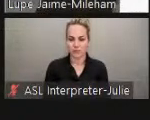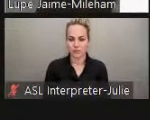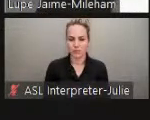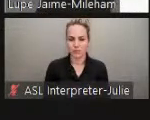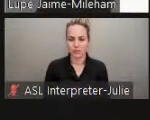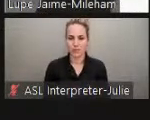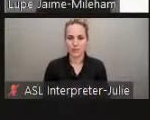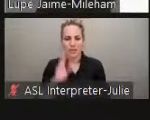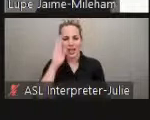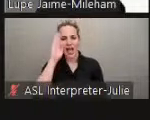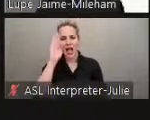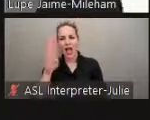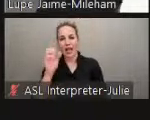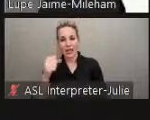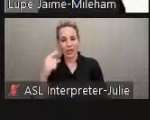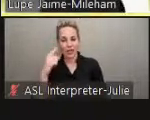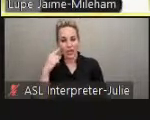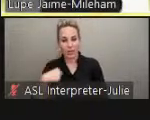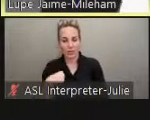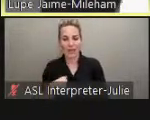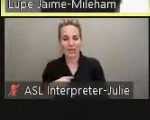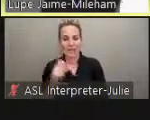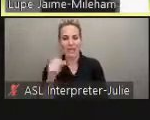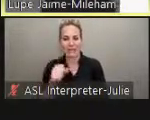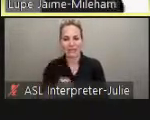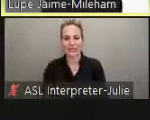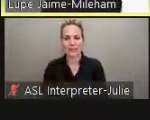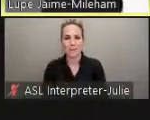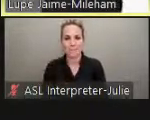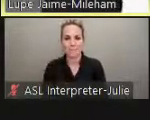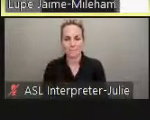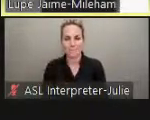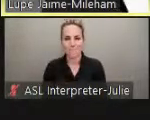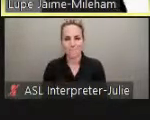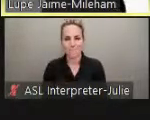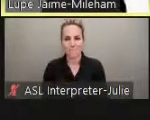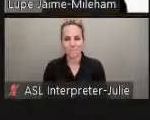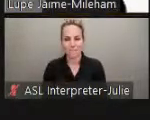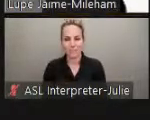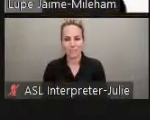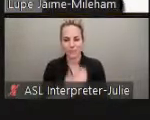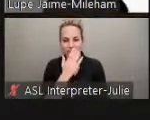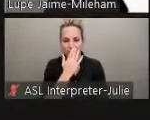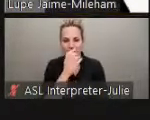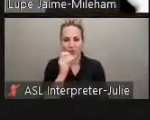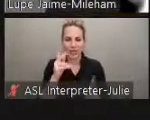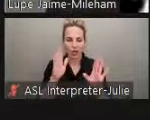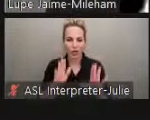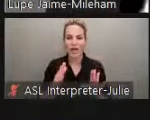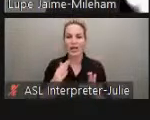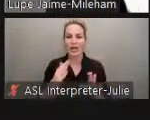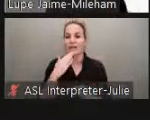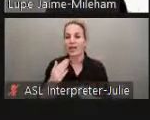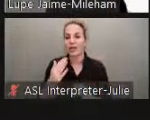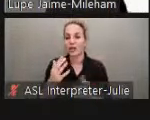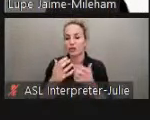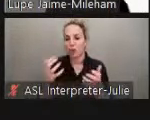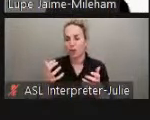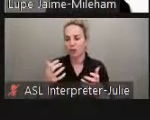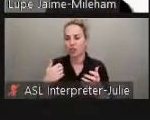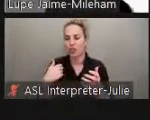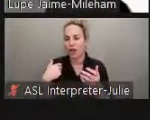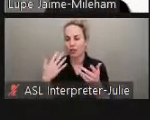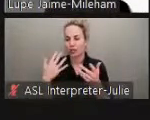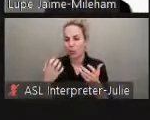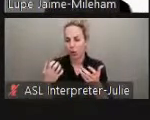Hello. Hi. Yes. Can you hear me? I can hear you. Thank you. Oh, okay. Great. Thank you. Thank you guys so much. I do just want